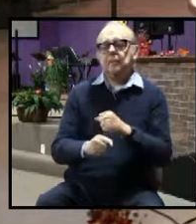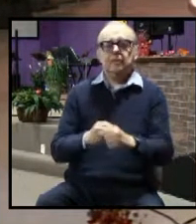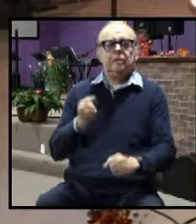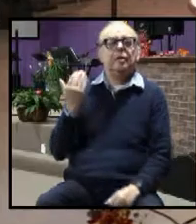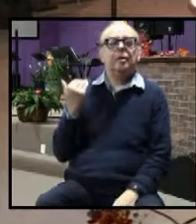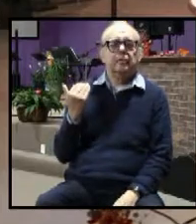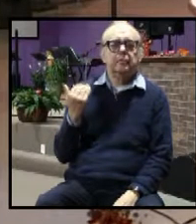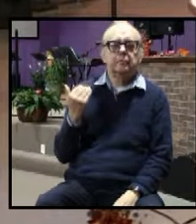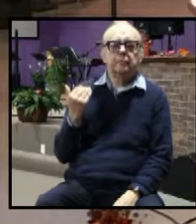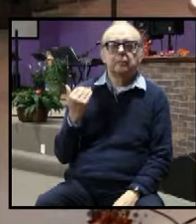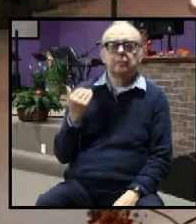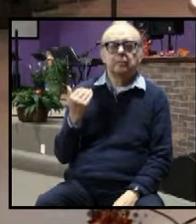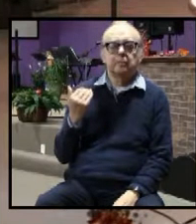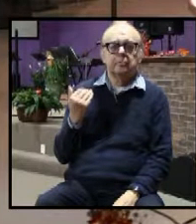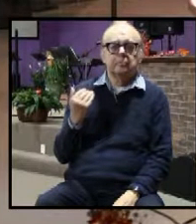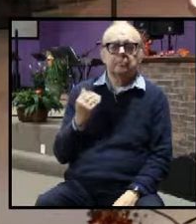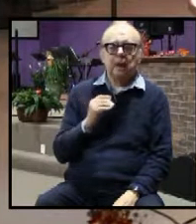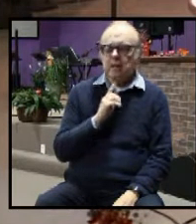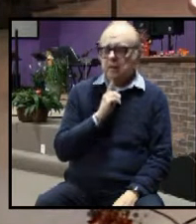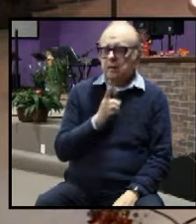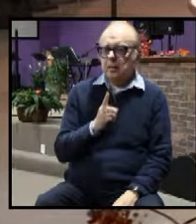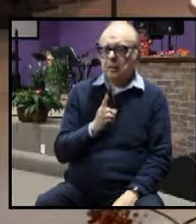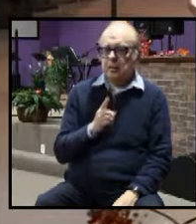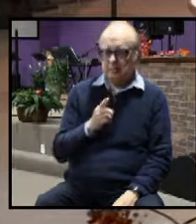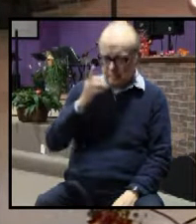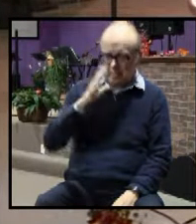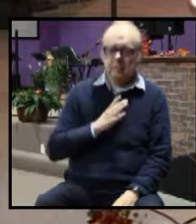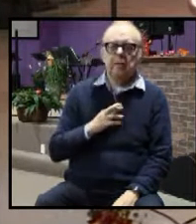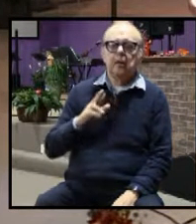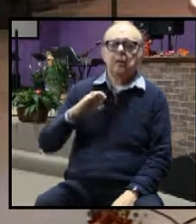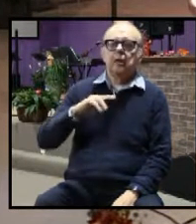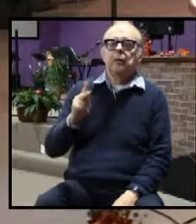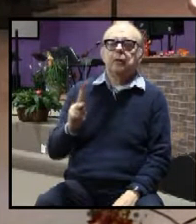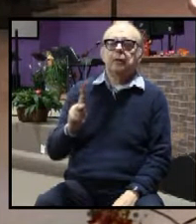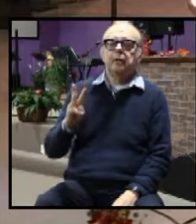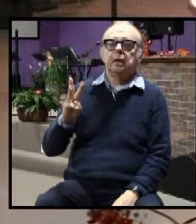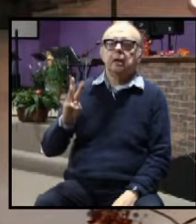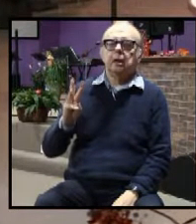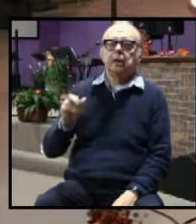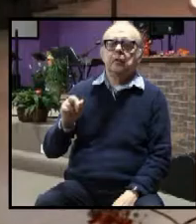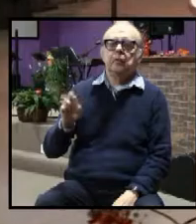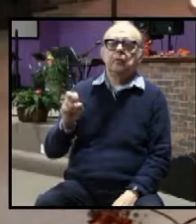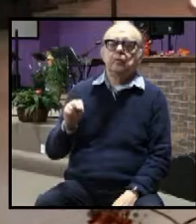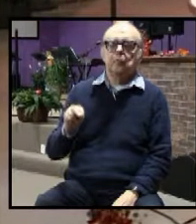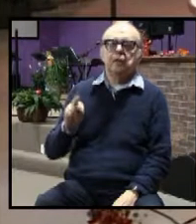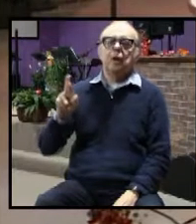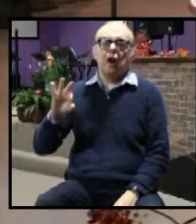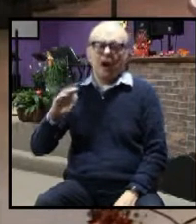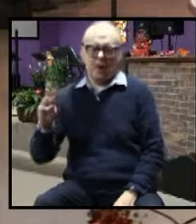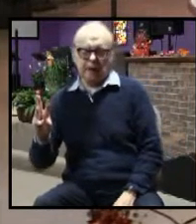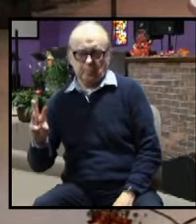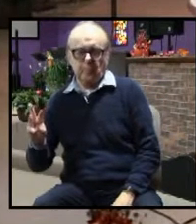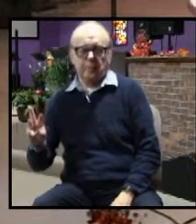A few years ago, actually, a gentleman by the name of Rick Warren wrote a book called The Purpose-Driven